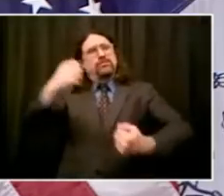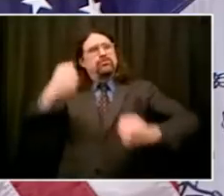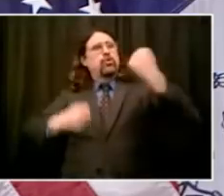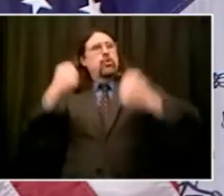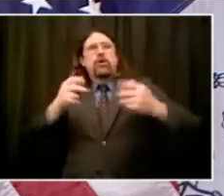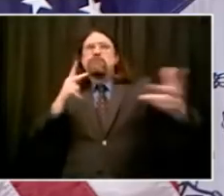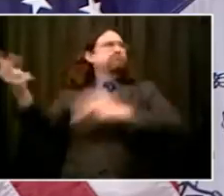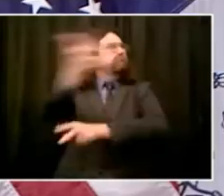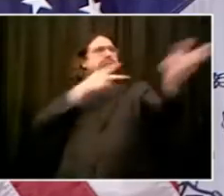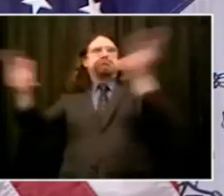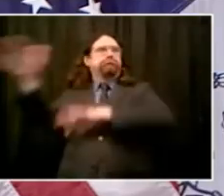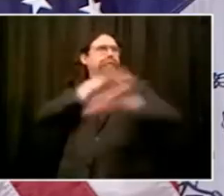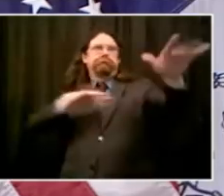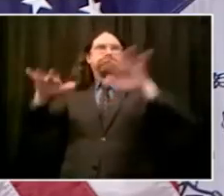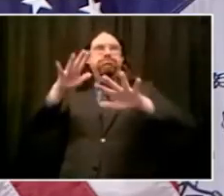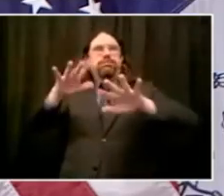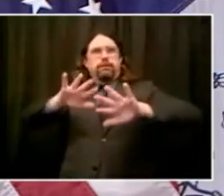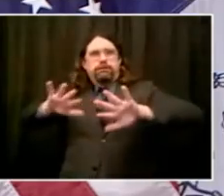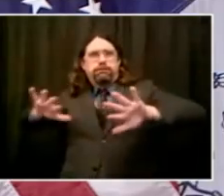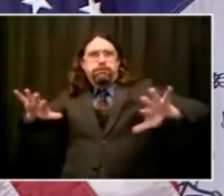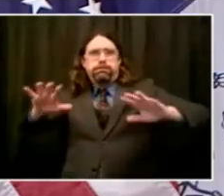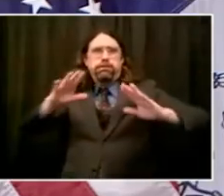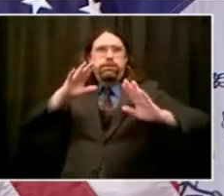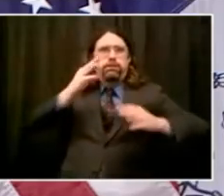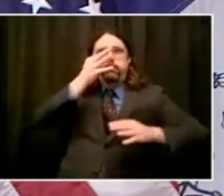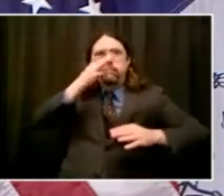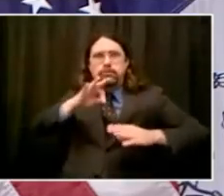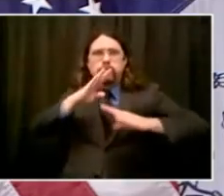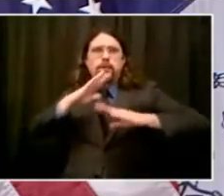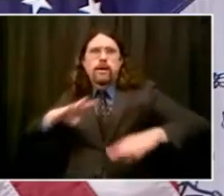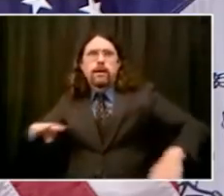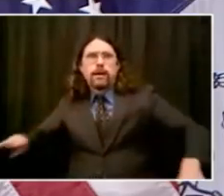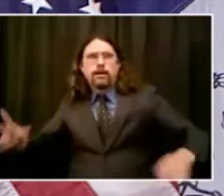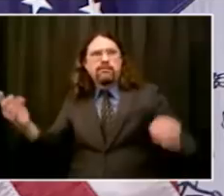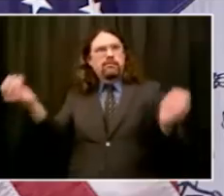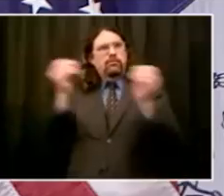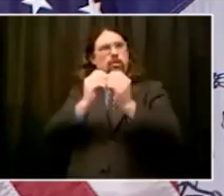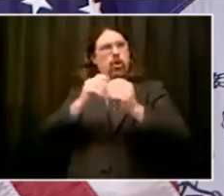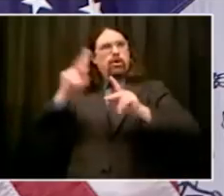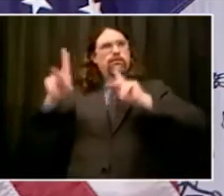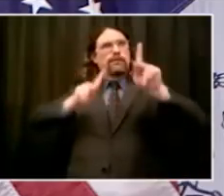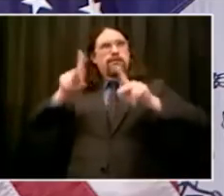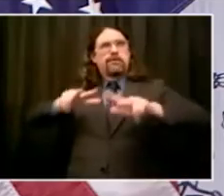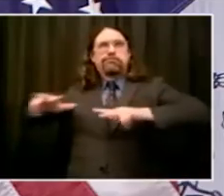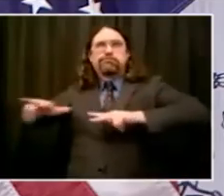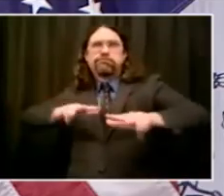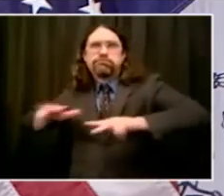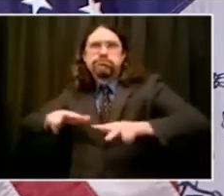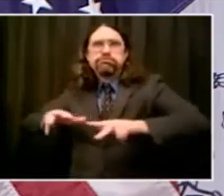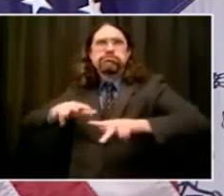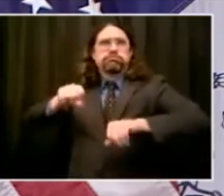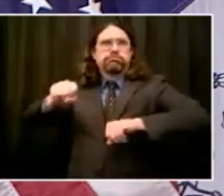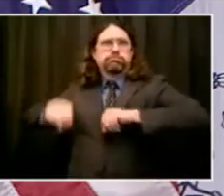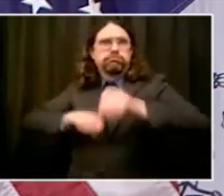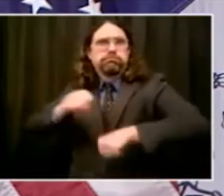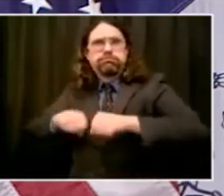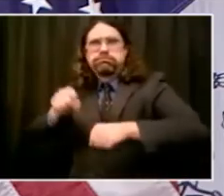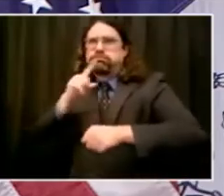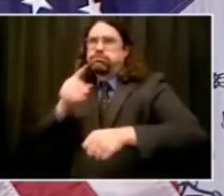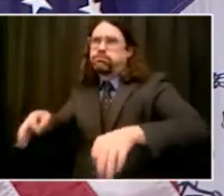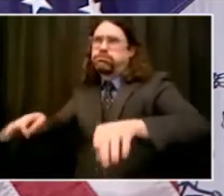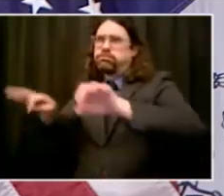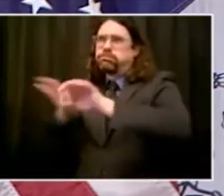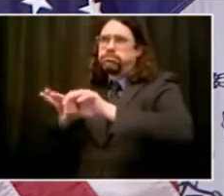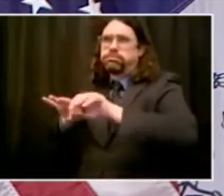I think we're going to be in flux for obvious reasons coming out of a pandemic. And I'm going to really be lovingly rigorous with you when you